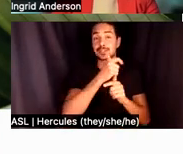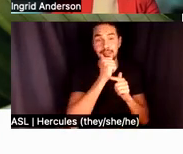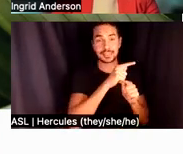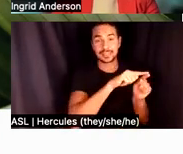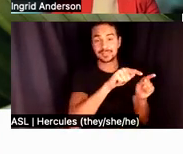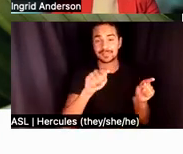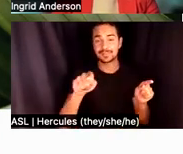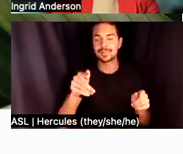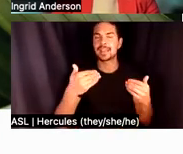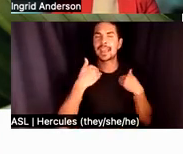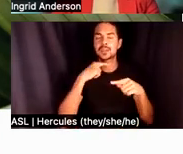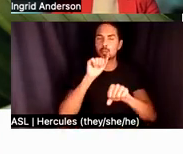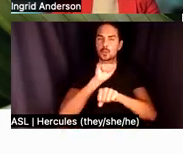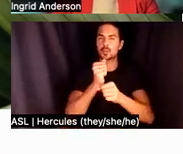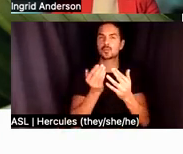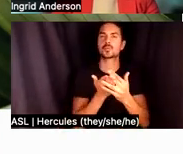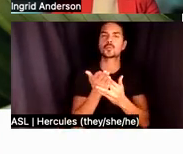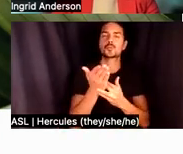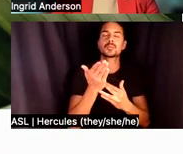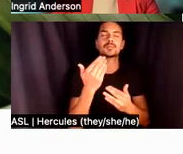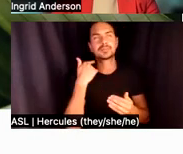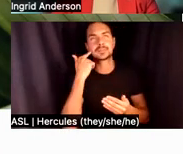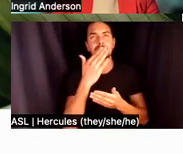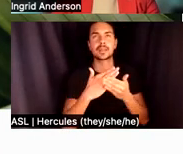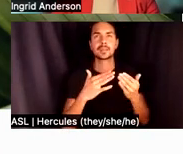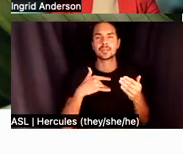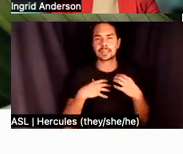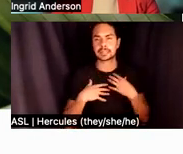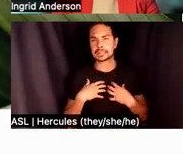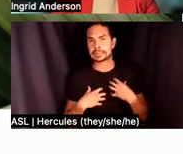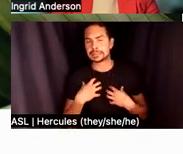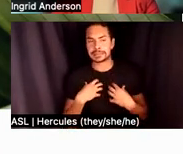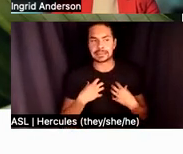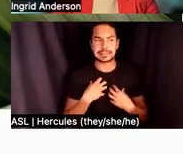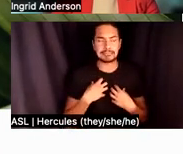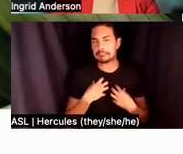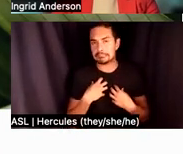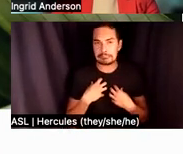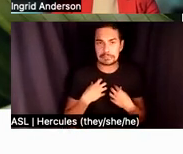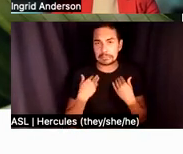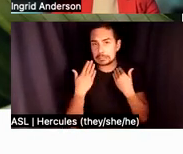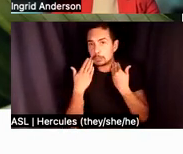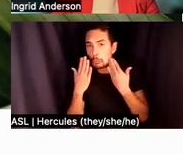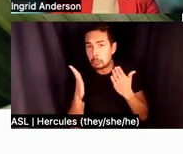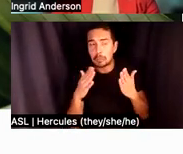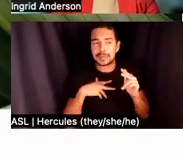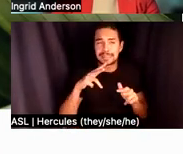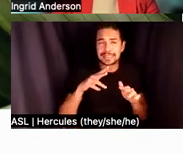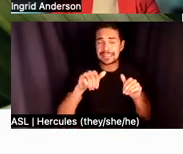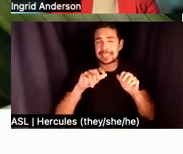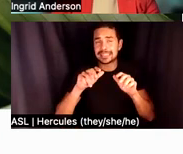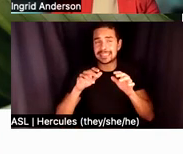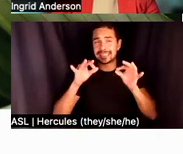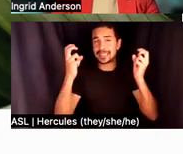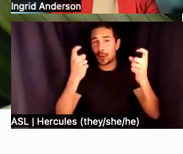they kind of had to work through, I guess, some of the insecurities of not really knowing how to do these ceremonies, and they put something together for